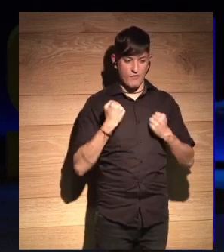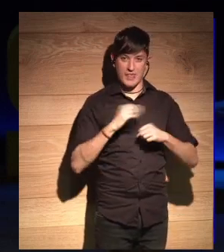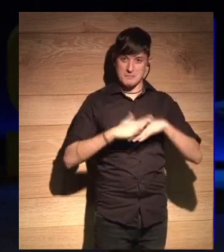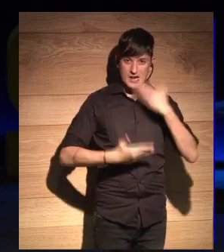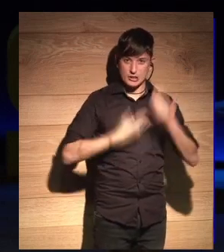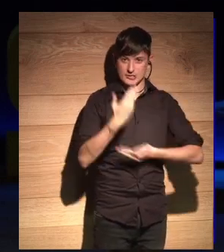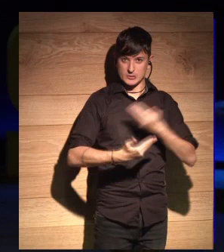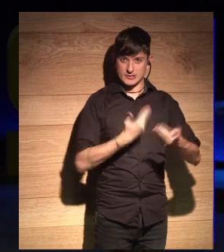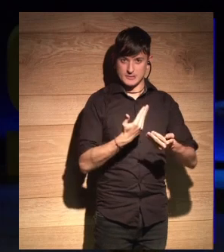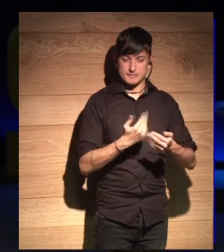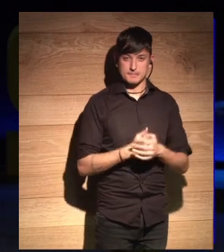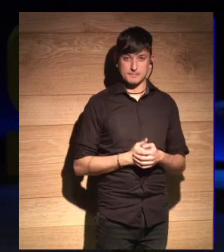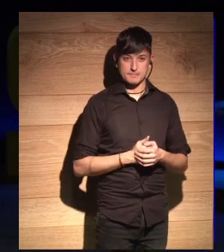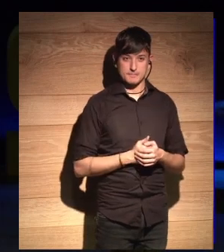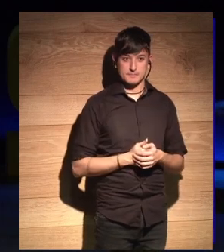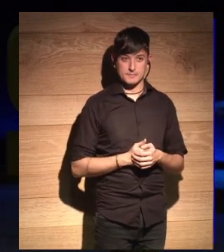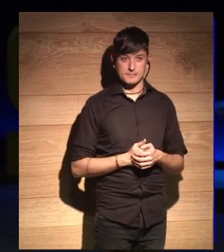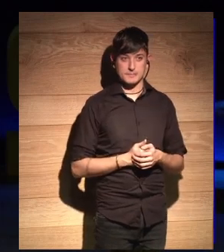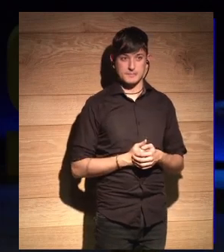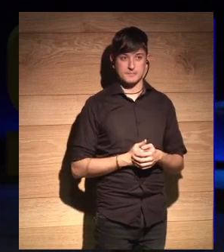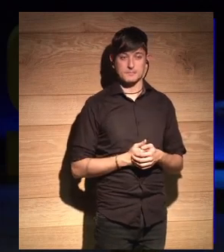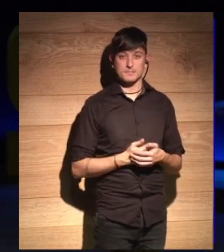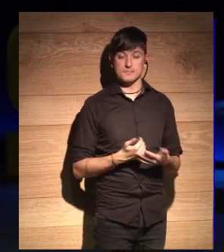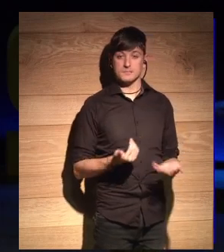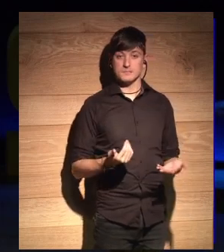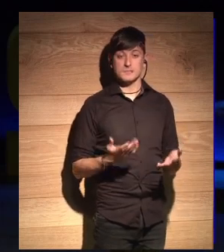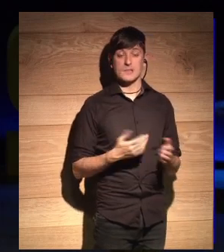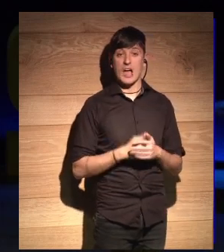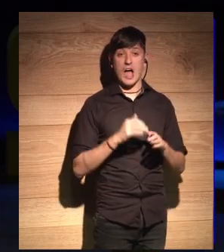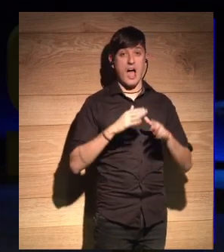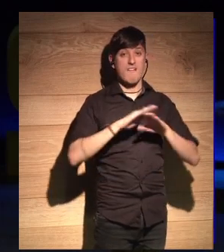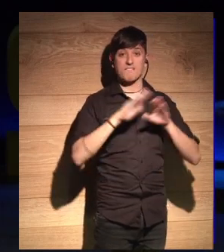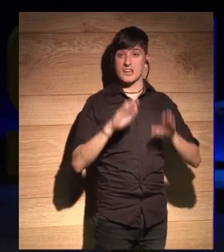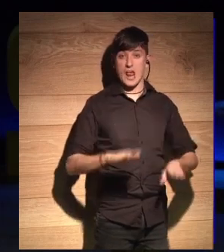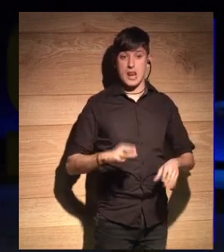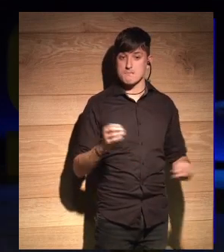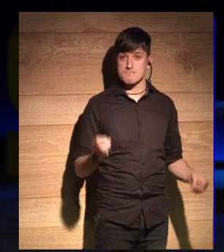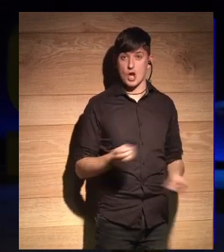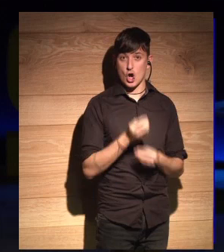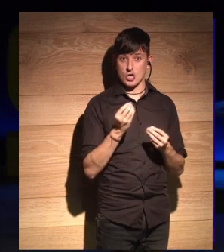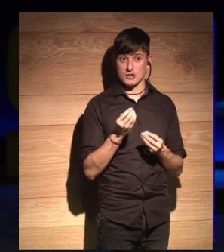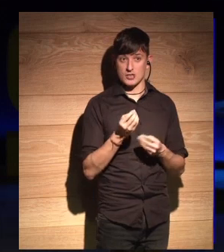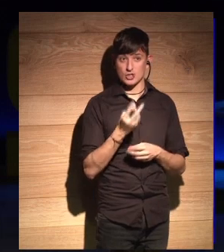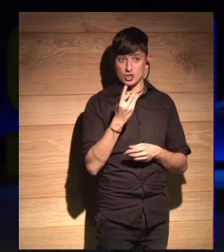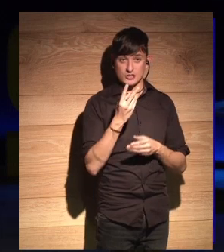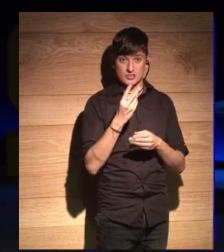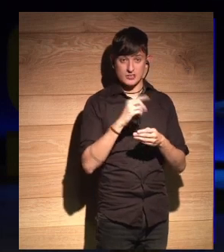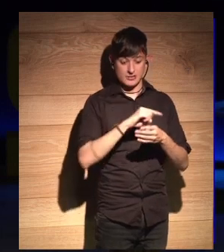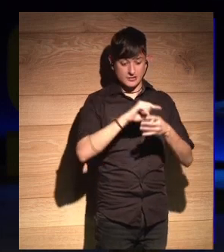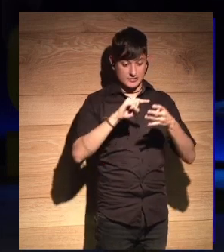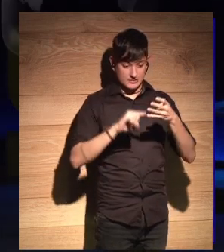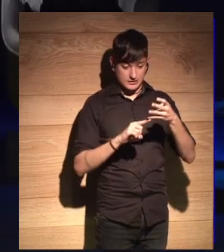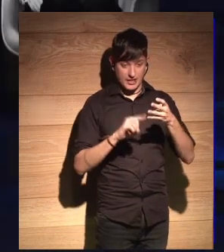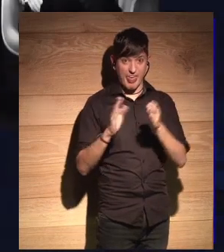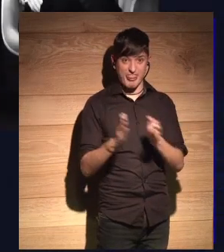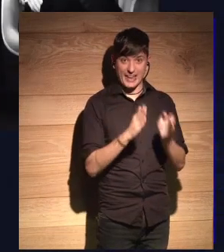it. And it somehow is better later. So we shot the next 2 scenes. It turns out